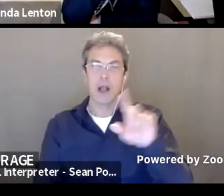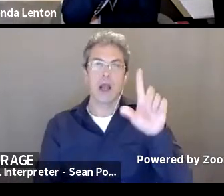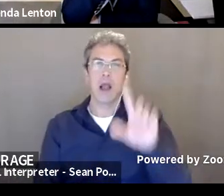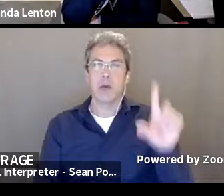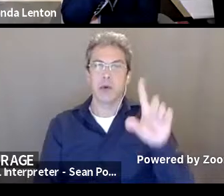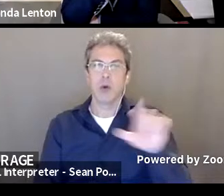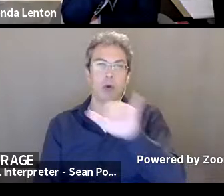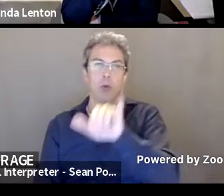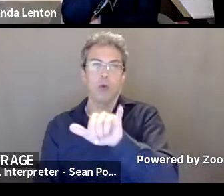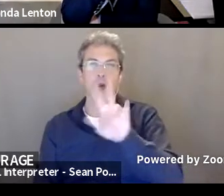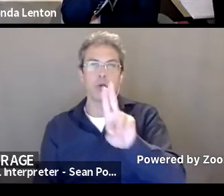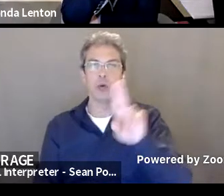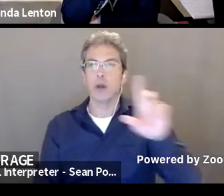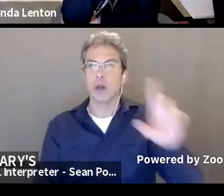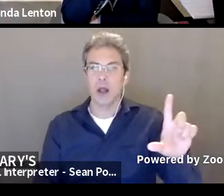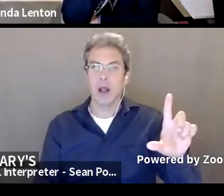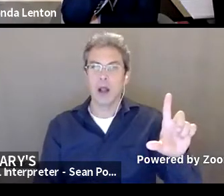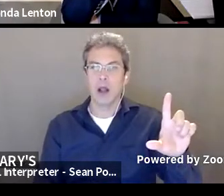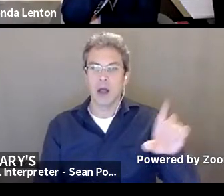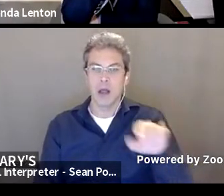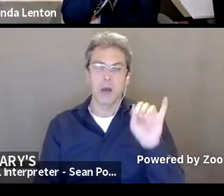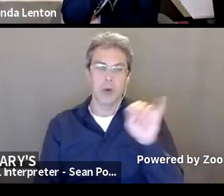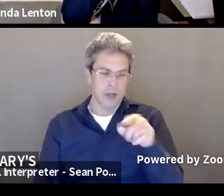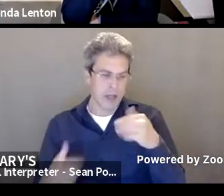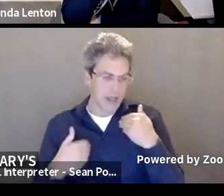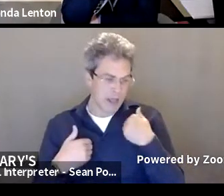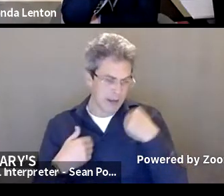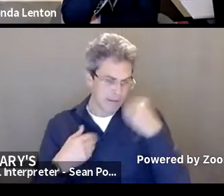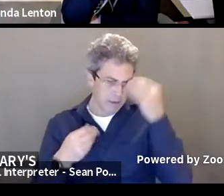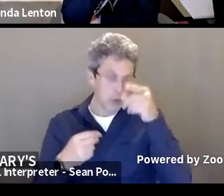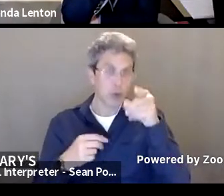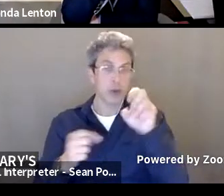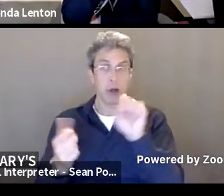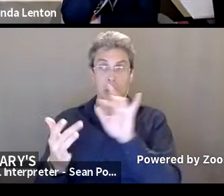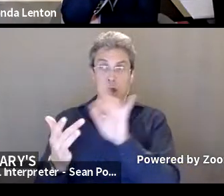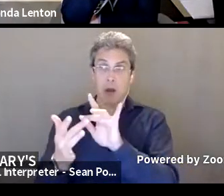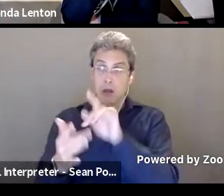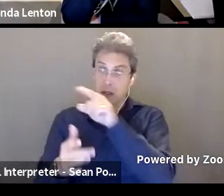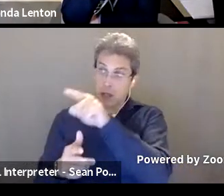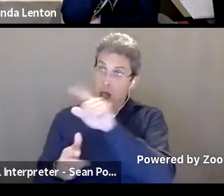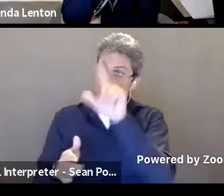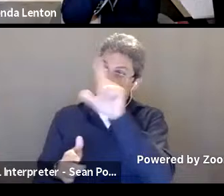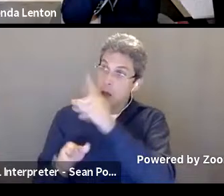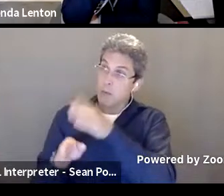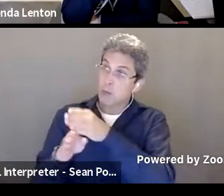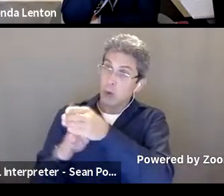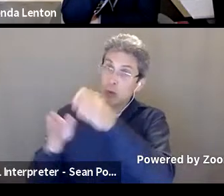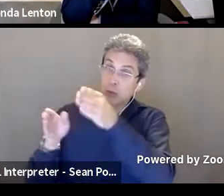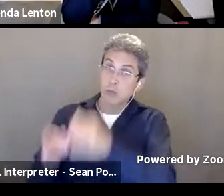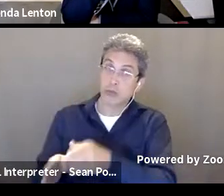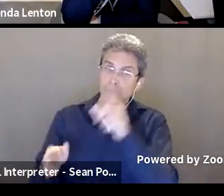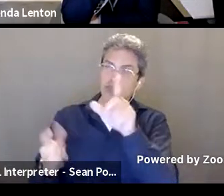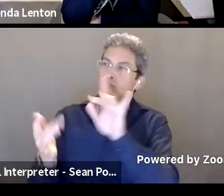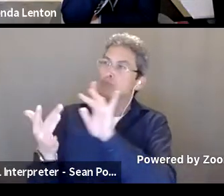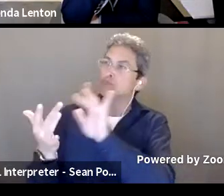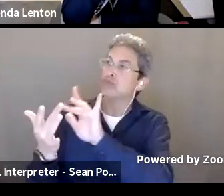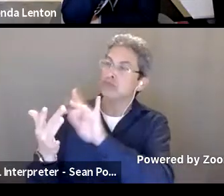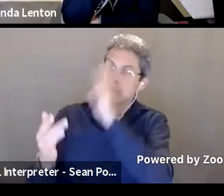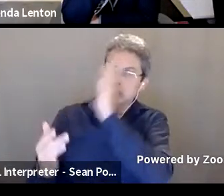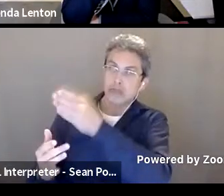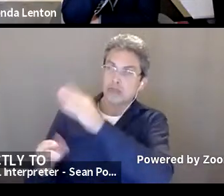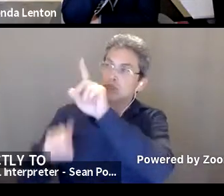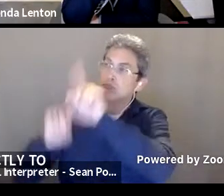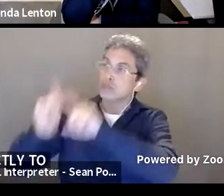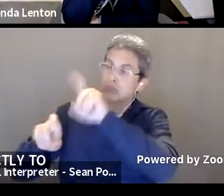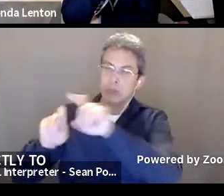There's also information there about how you can contact a librarian directly to find out about your specific needs, and they can